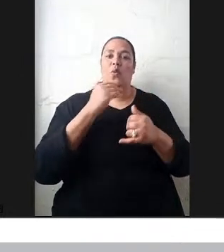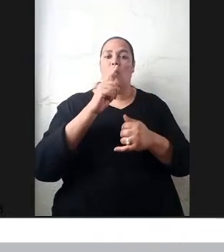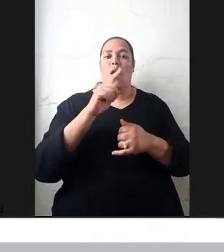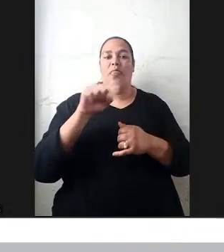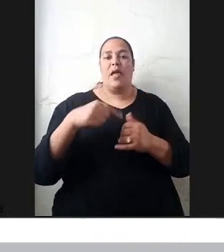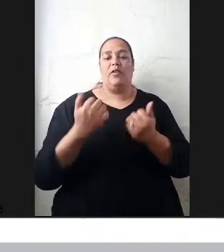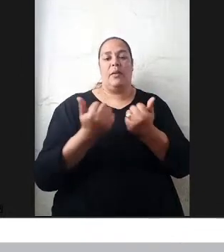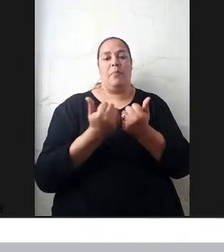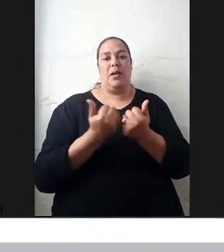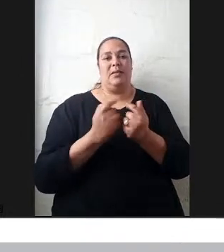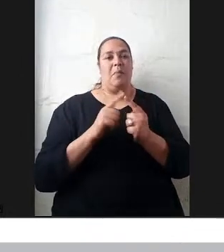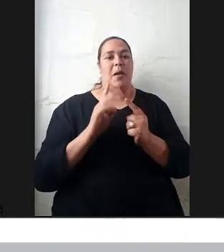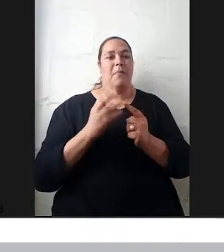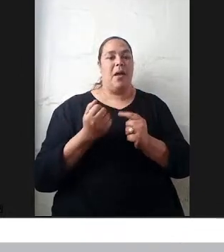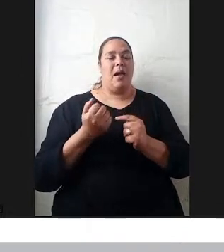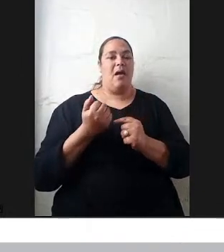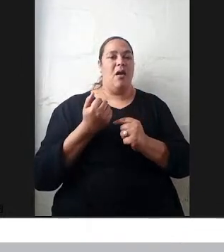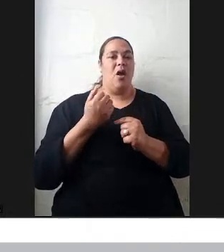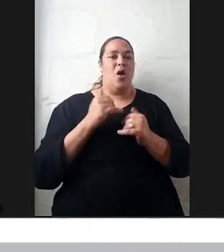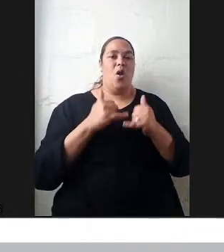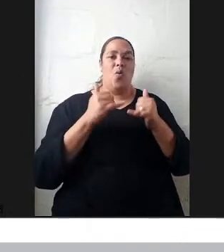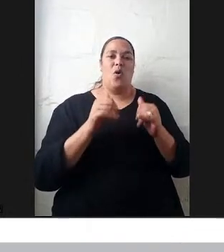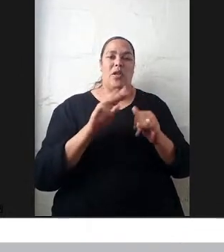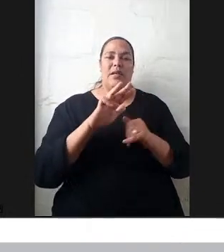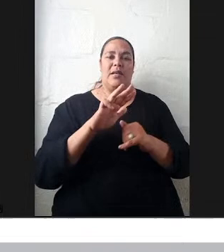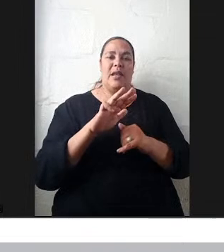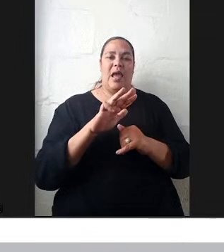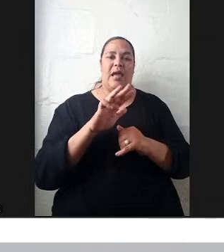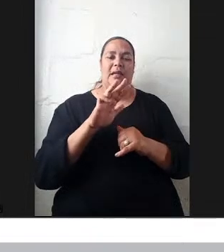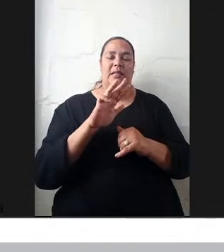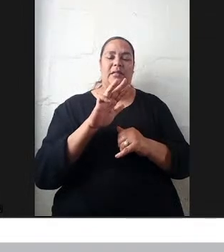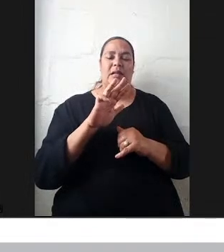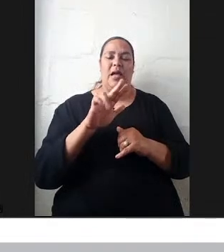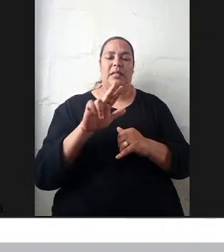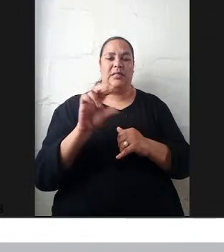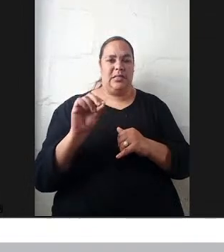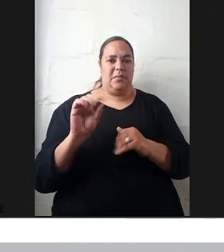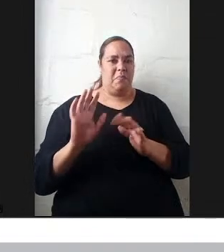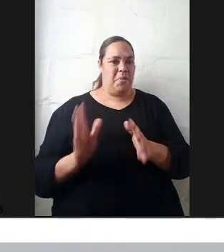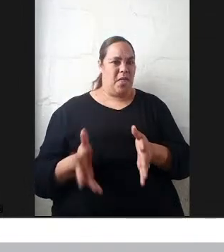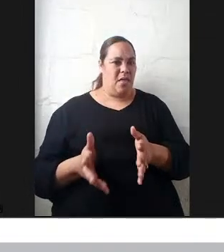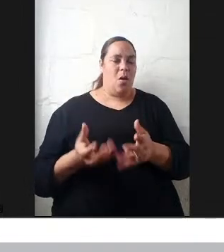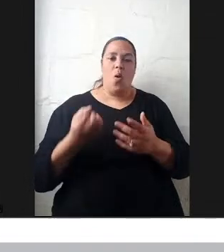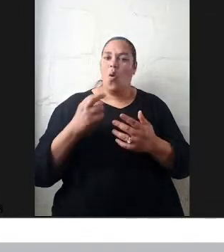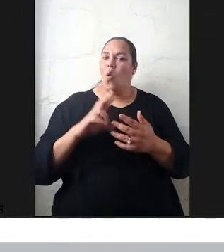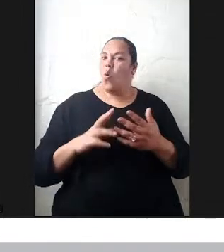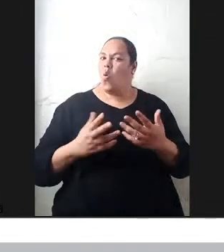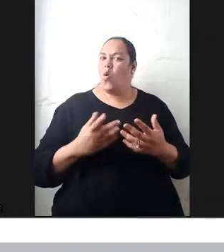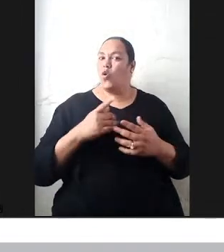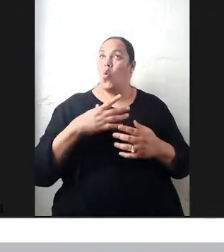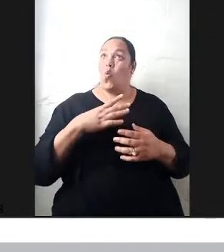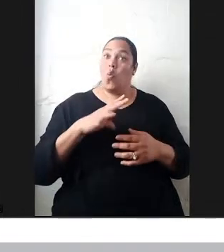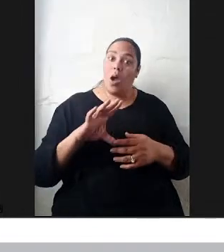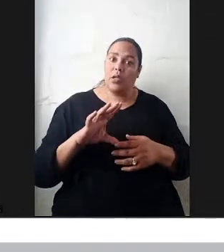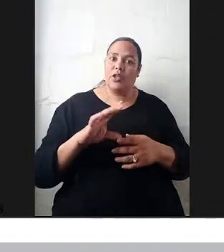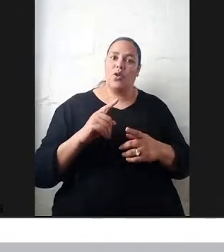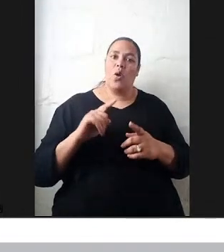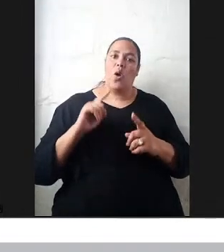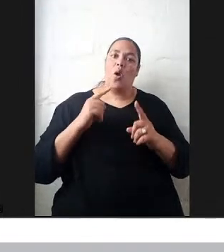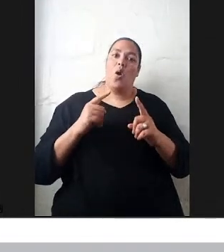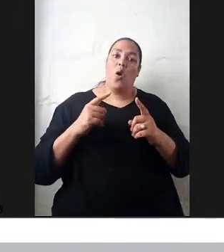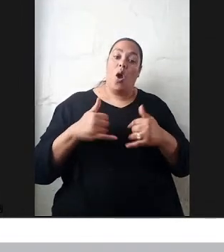only awarded 980? Or is it that you intended to award 1,000